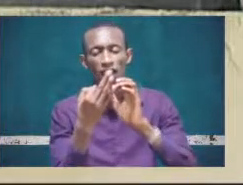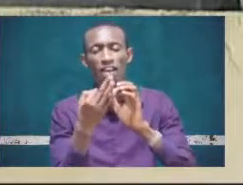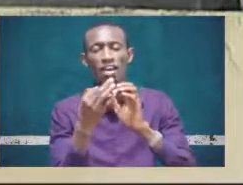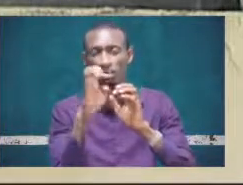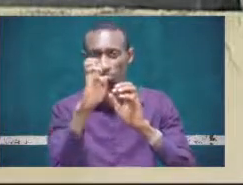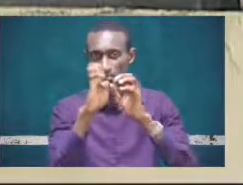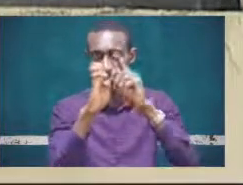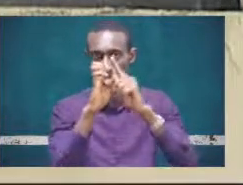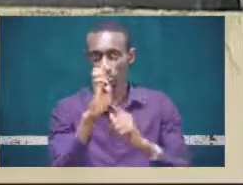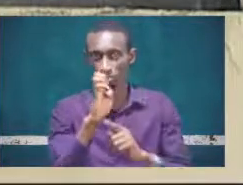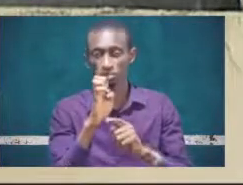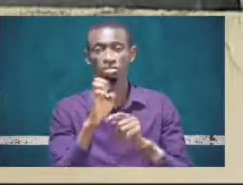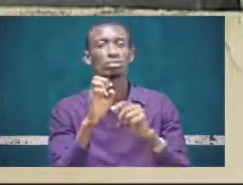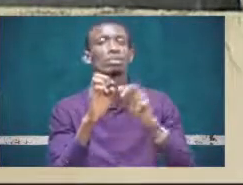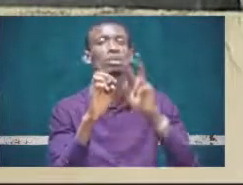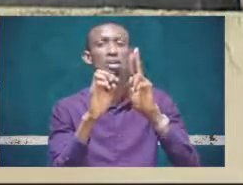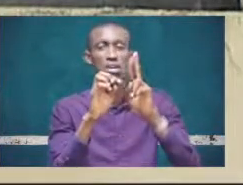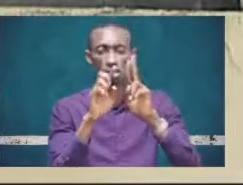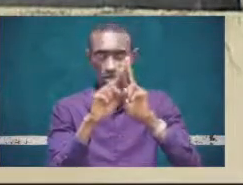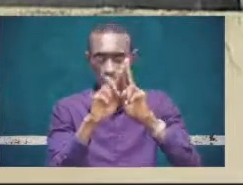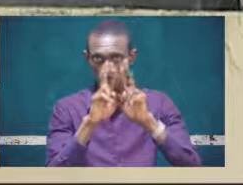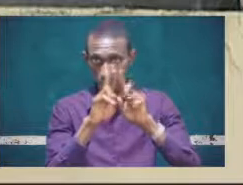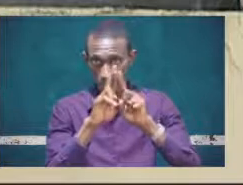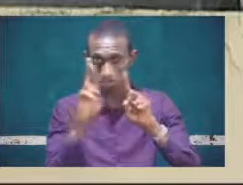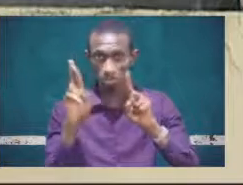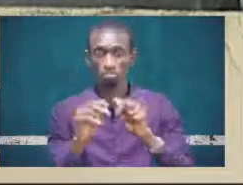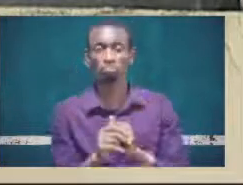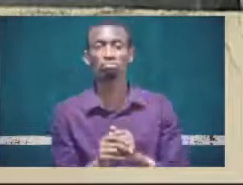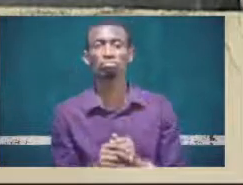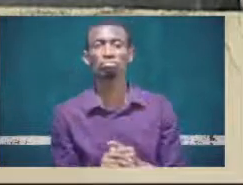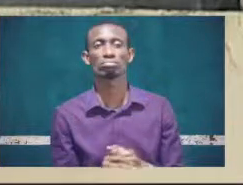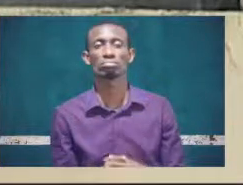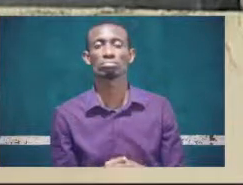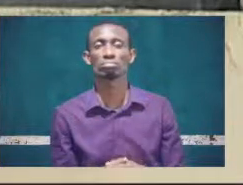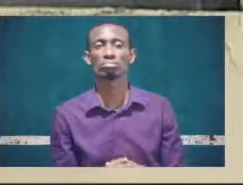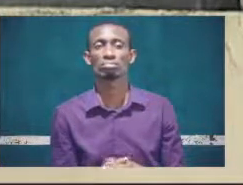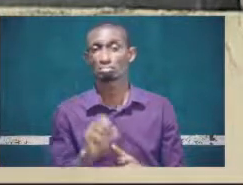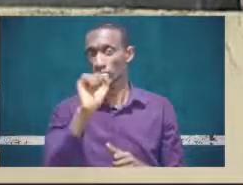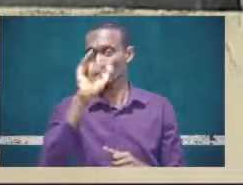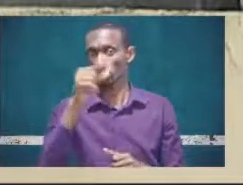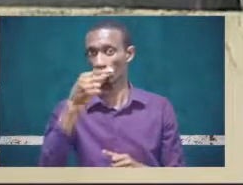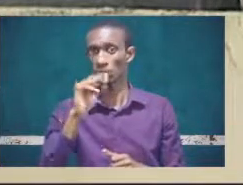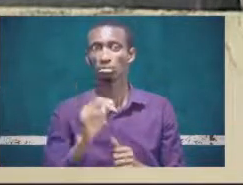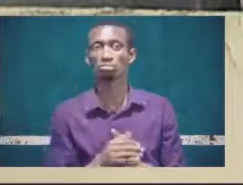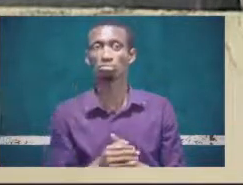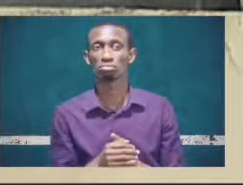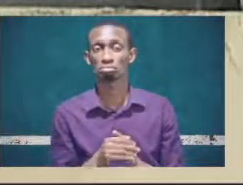have my critical values. Let us use the sign diagram. Sign diagram.